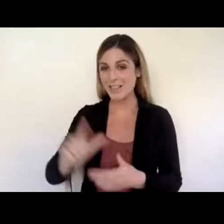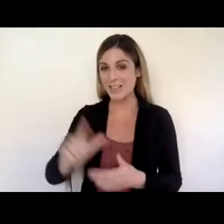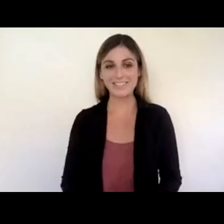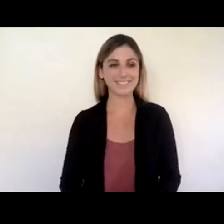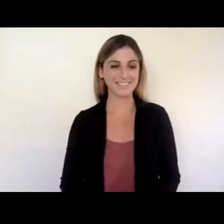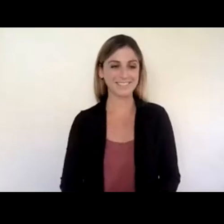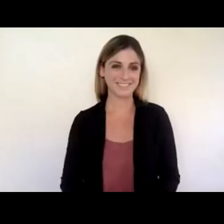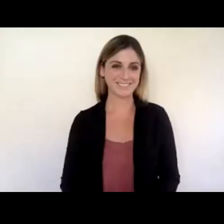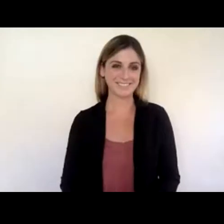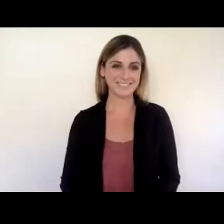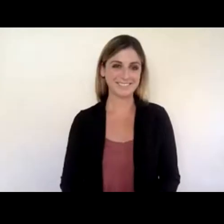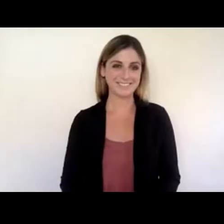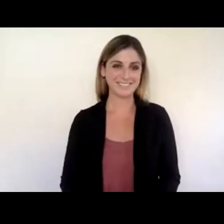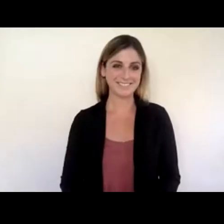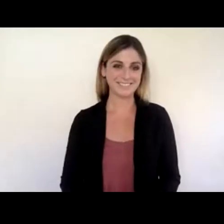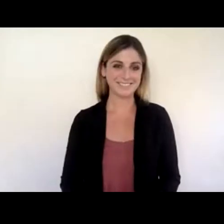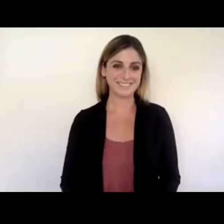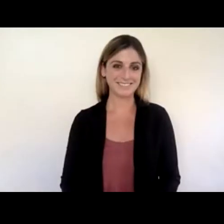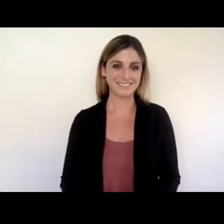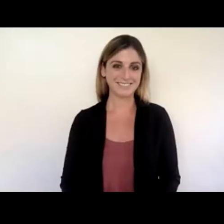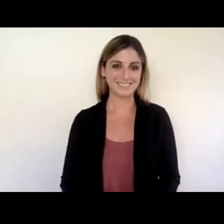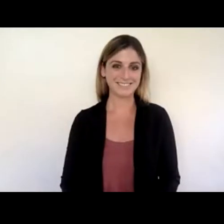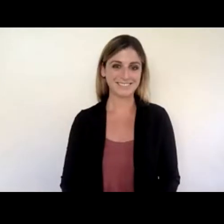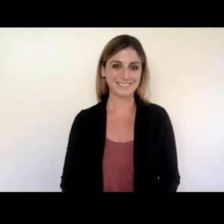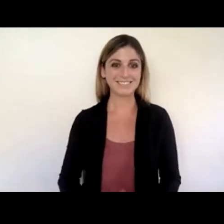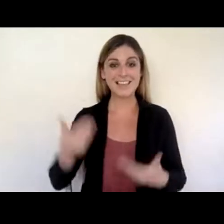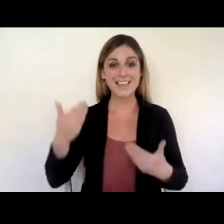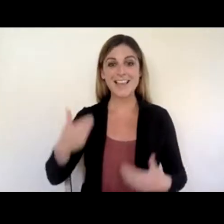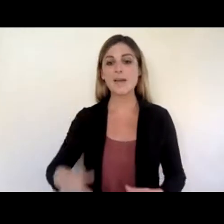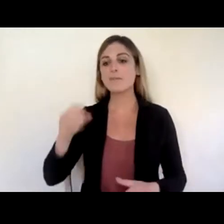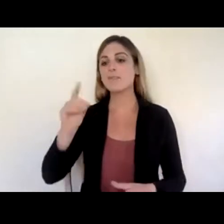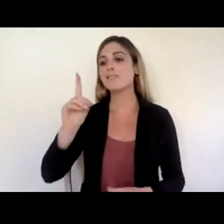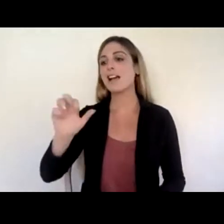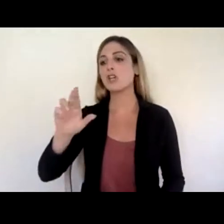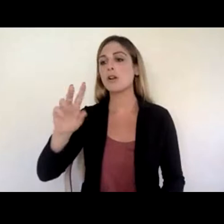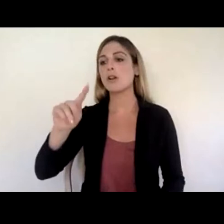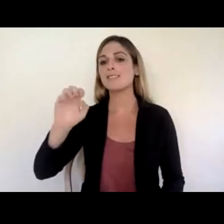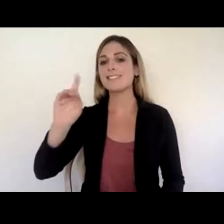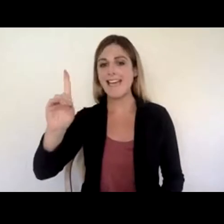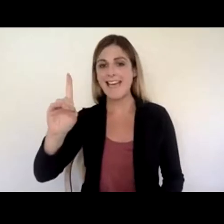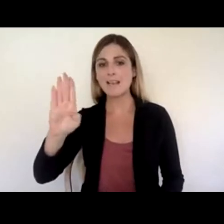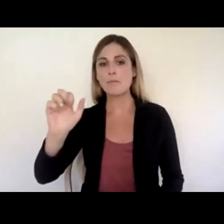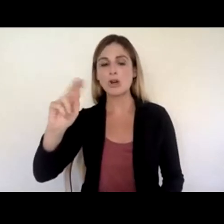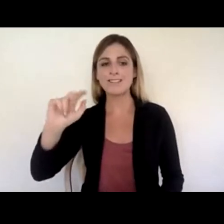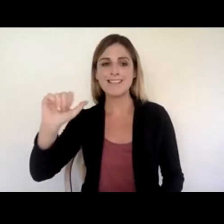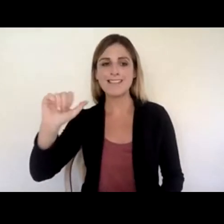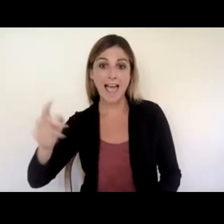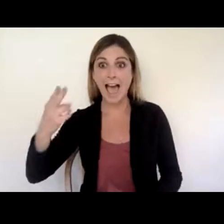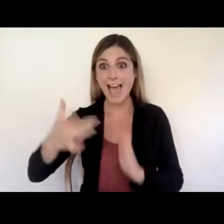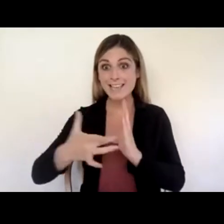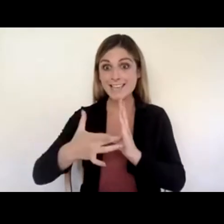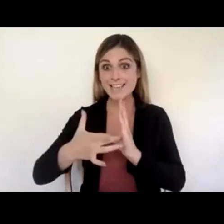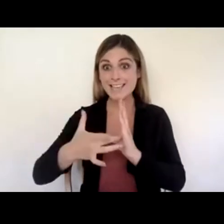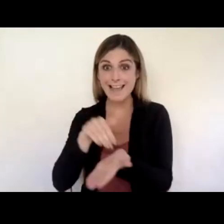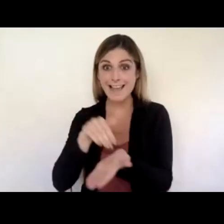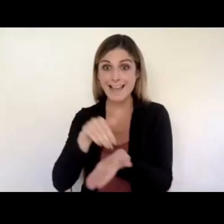And so I am Dr. Ted Barnett, the high-tech doctor with low-tech solutions. Some people know me as Dr. Veggie.